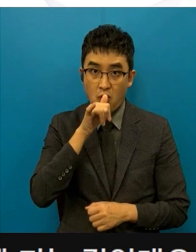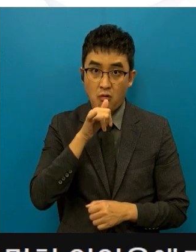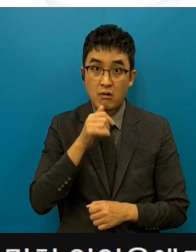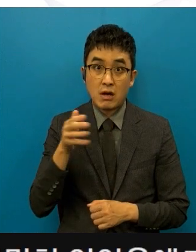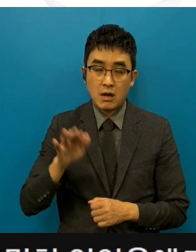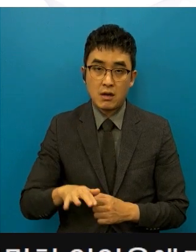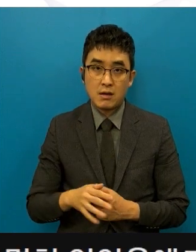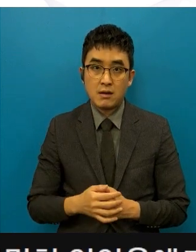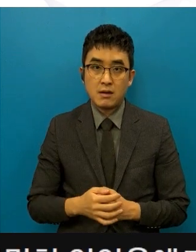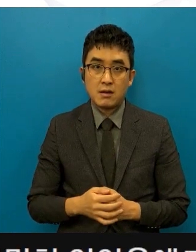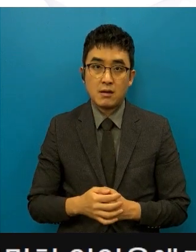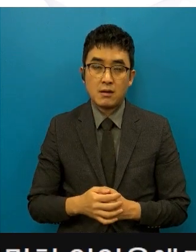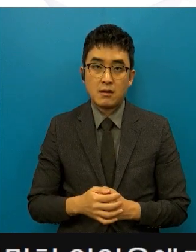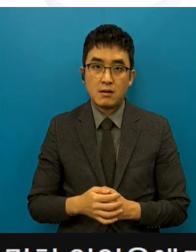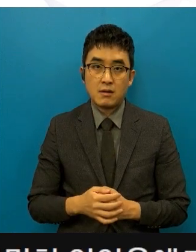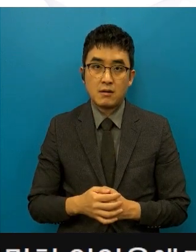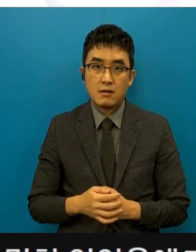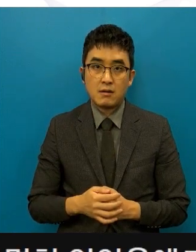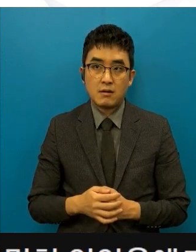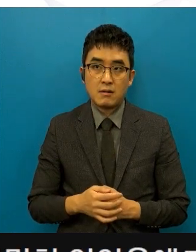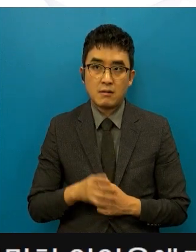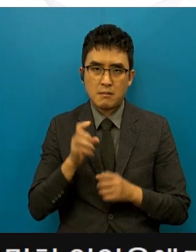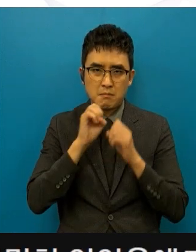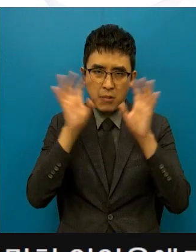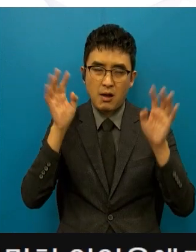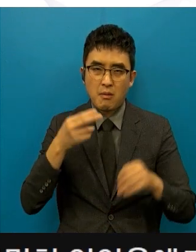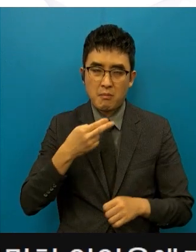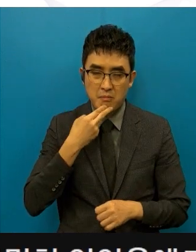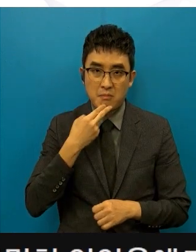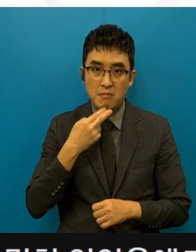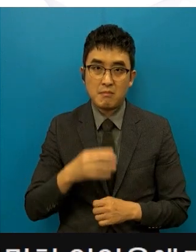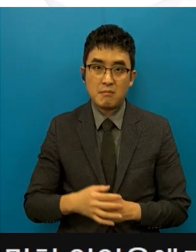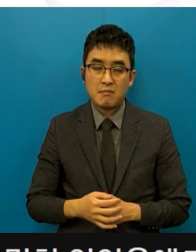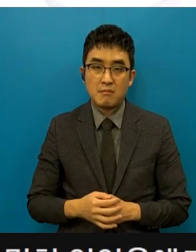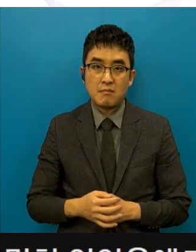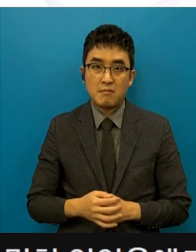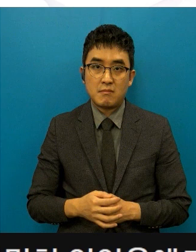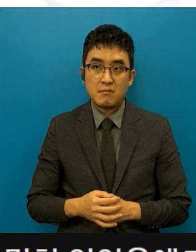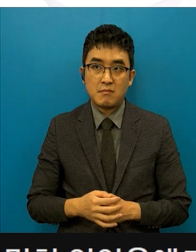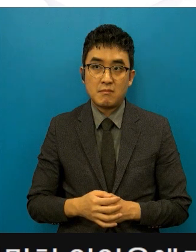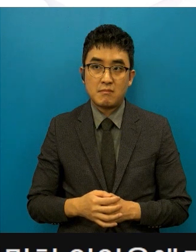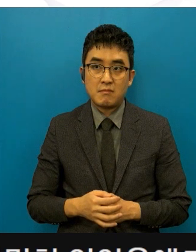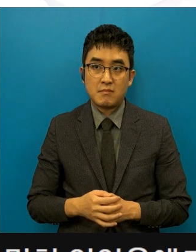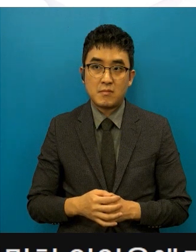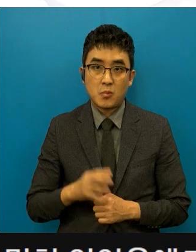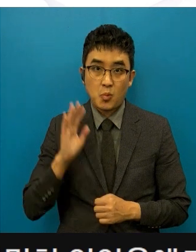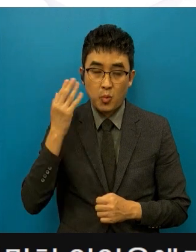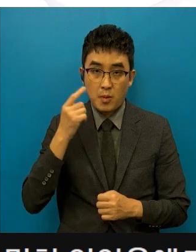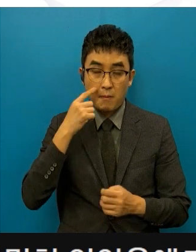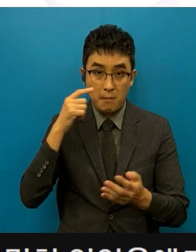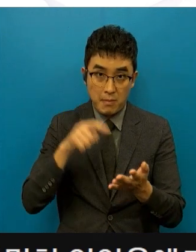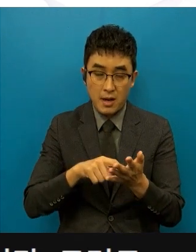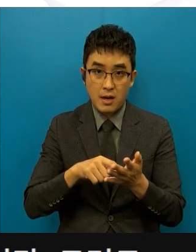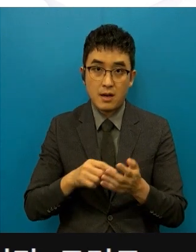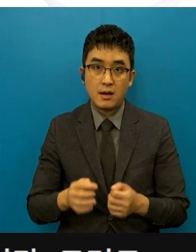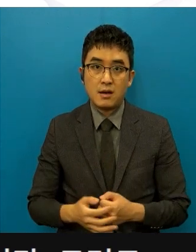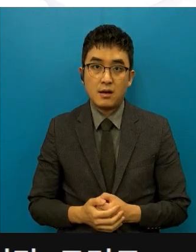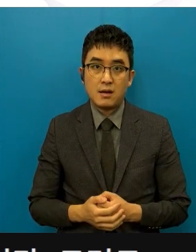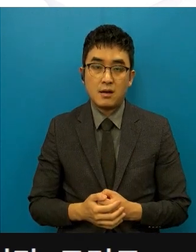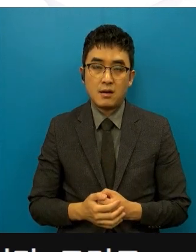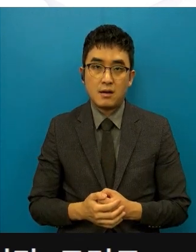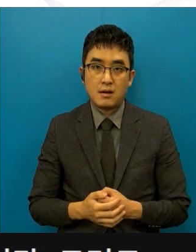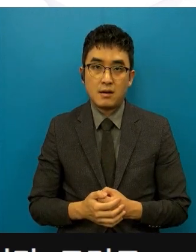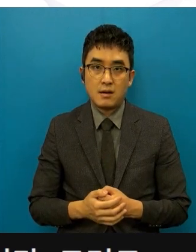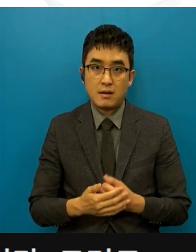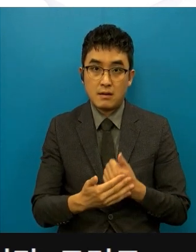in 2004, when they did comment, they did not actually accept assisted suicide as part of the medical profession,